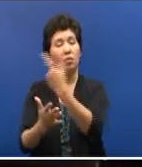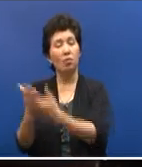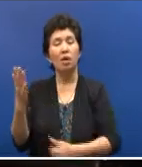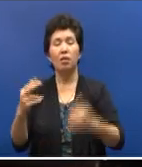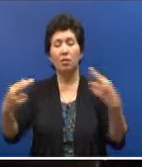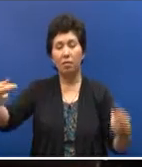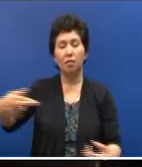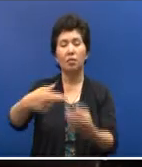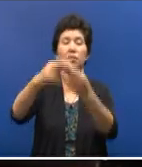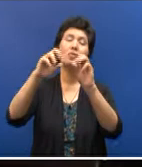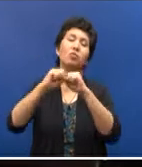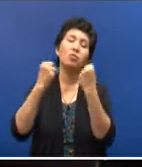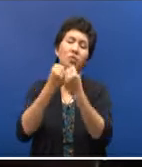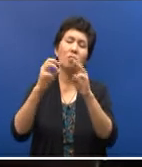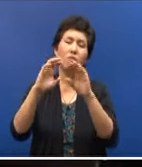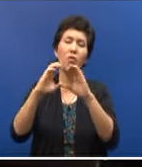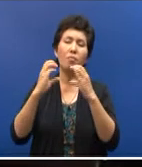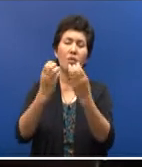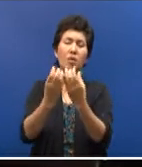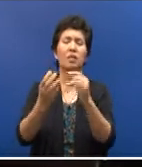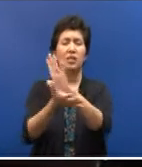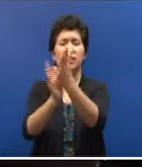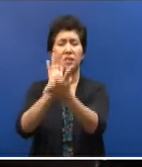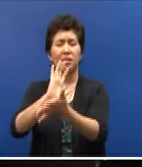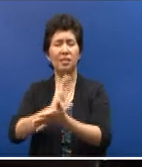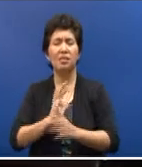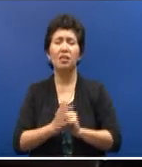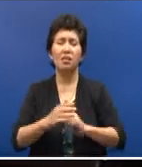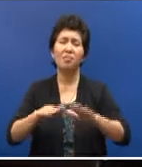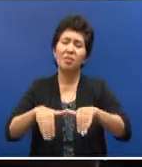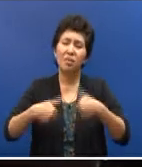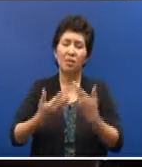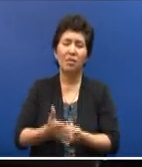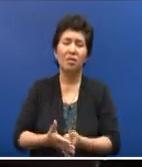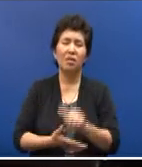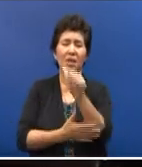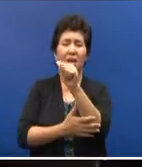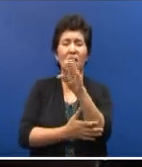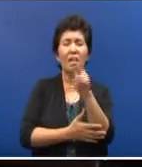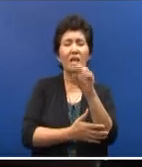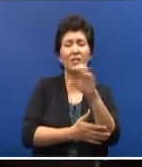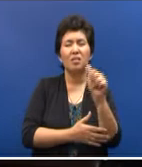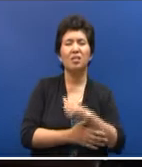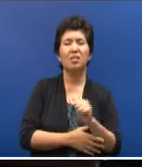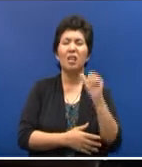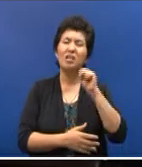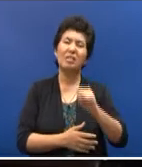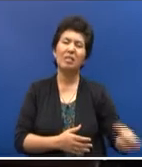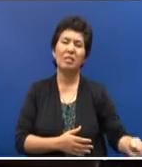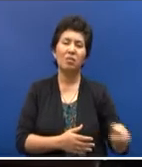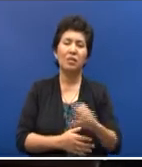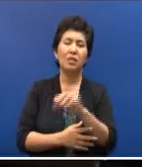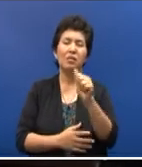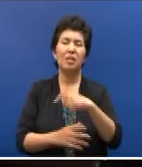related to social mobility. However, under the ancient caste system in South Asia, particularly